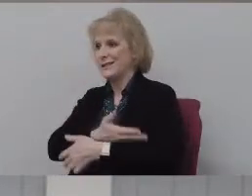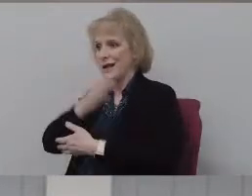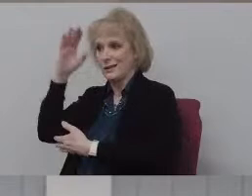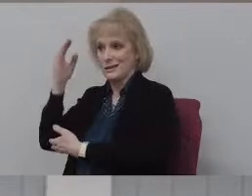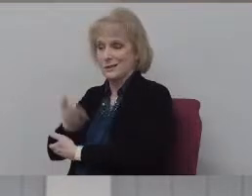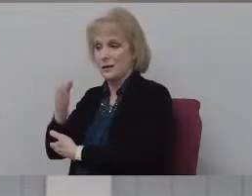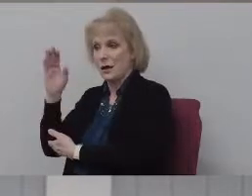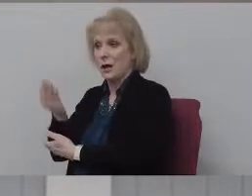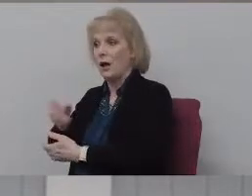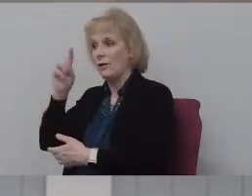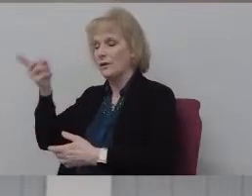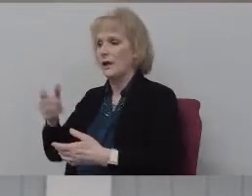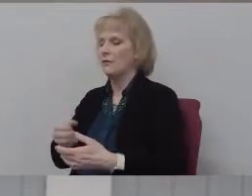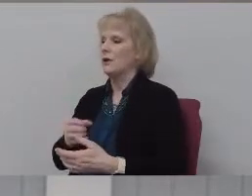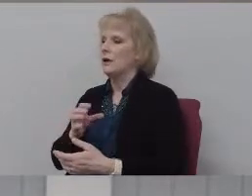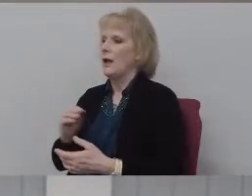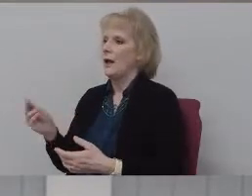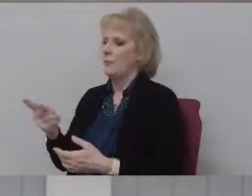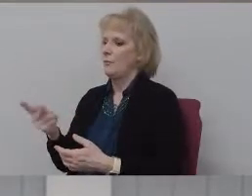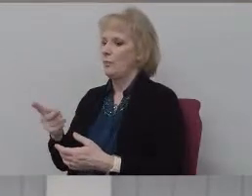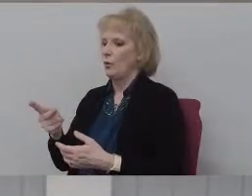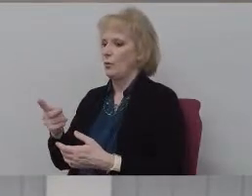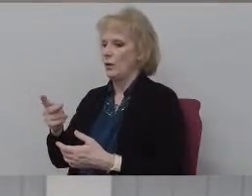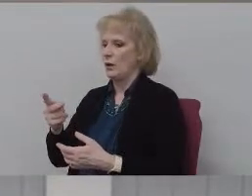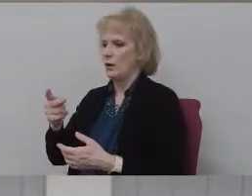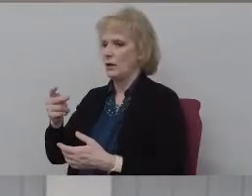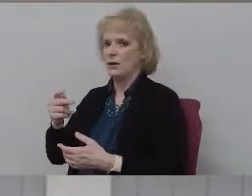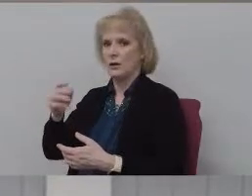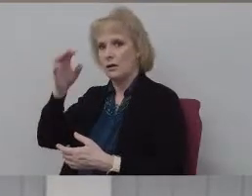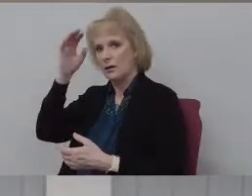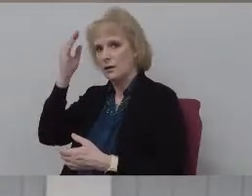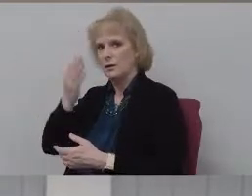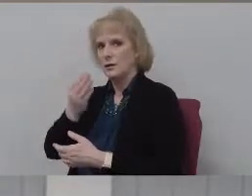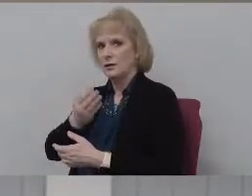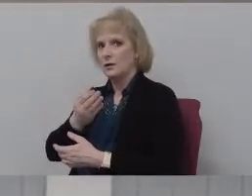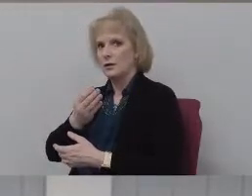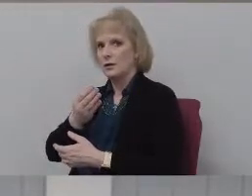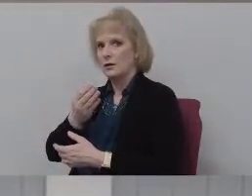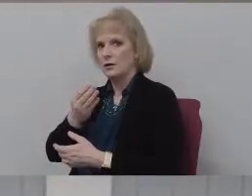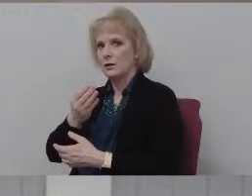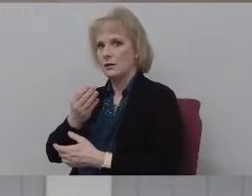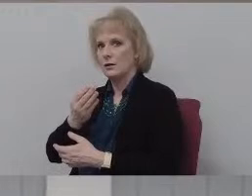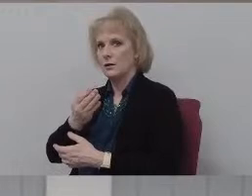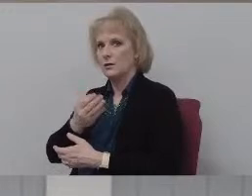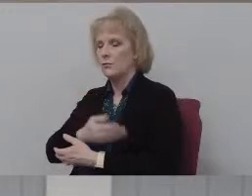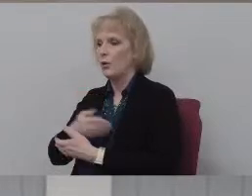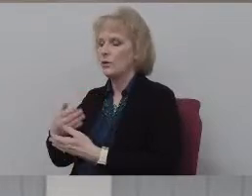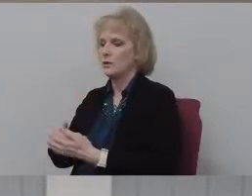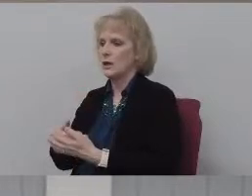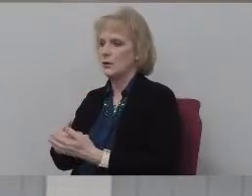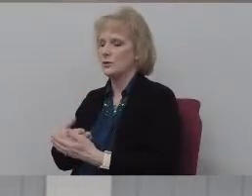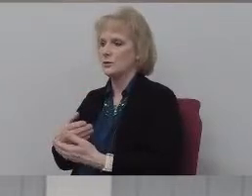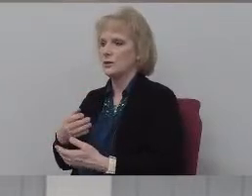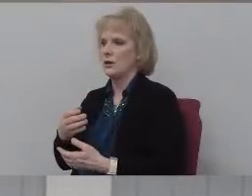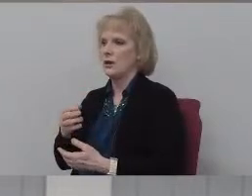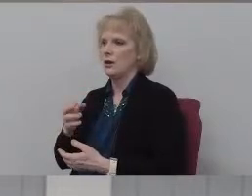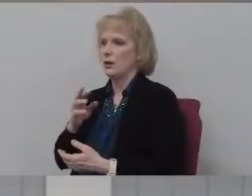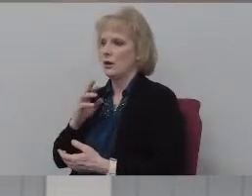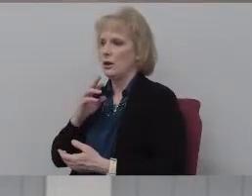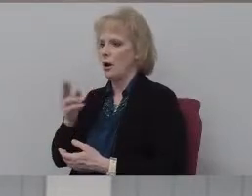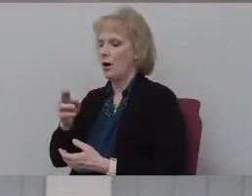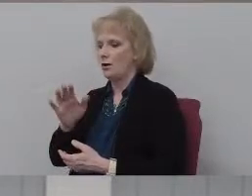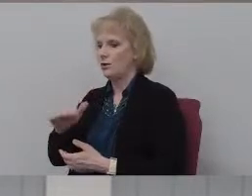David, and both sons are the children. That's Solomon and Nathan, and both of them